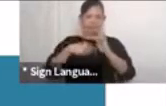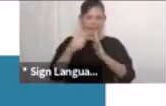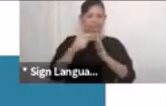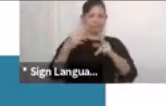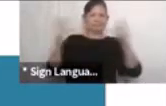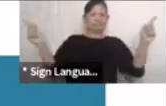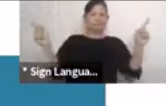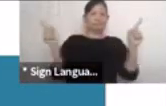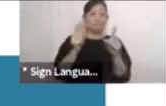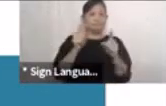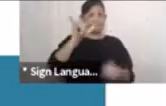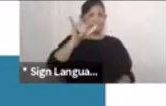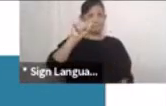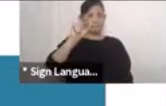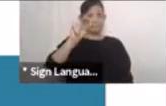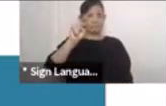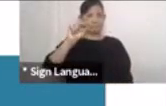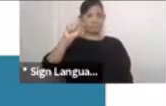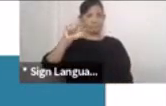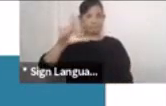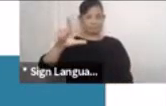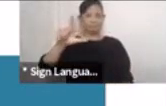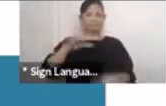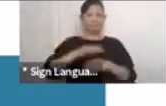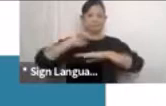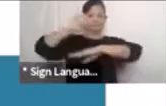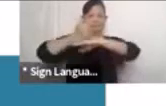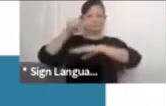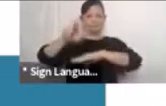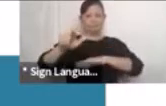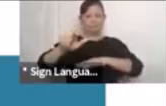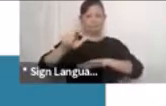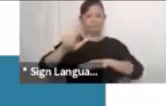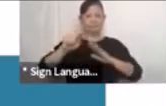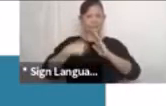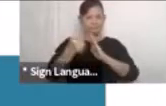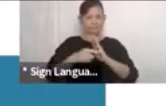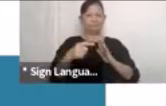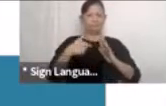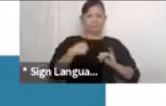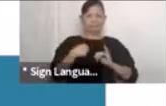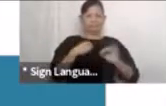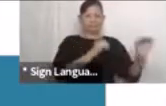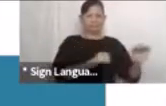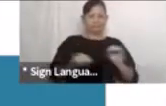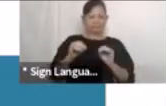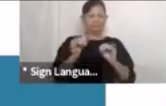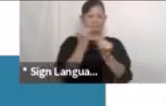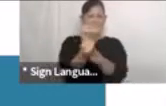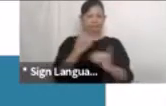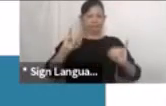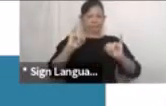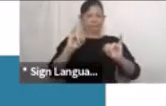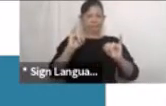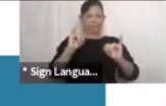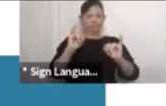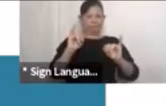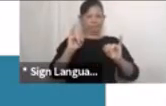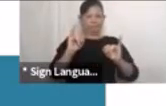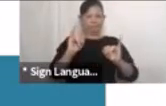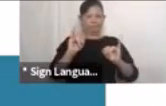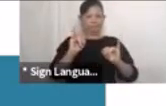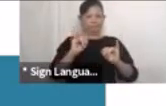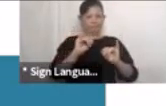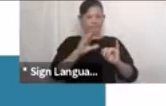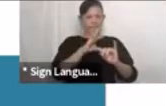women-led organization which is registered in Sri Lanka. We are operating independently, and our focus has been, since our